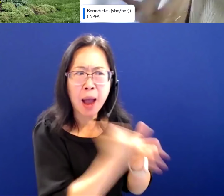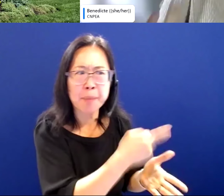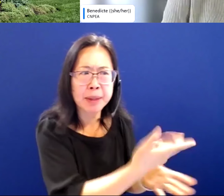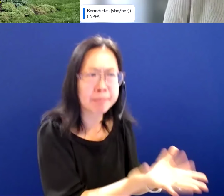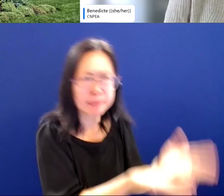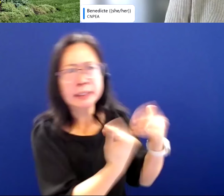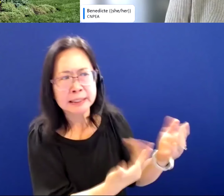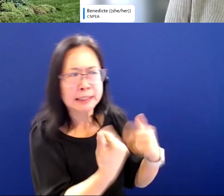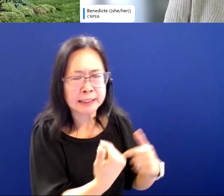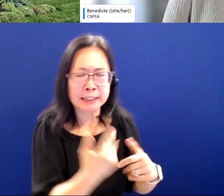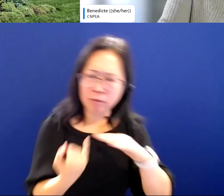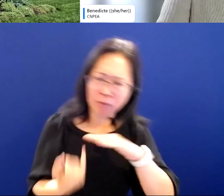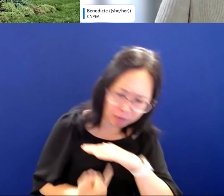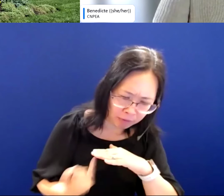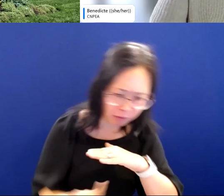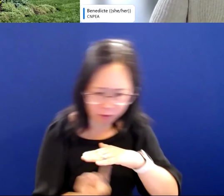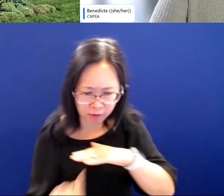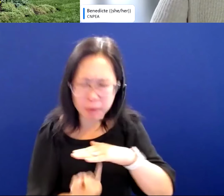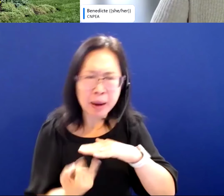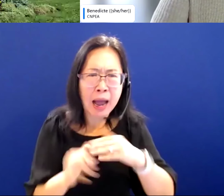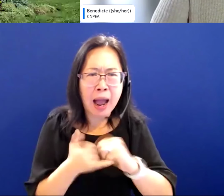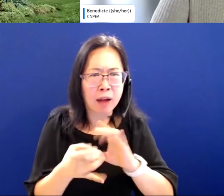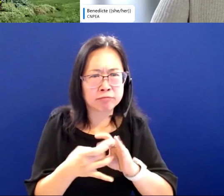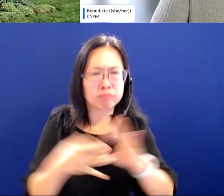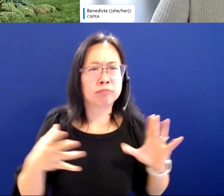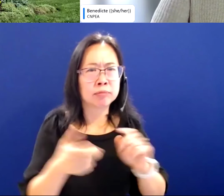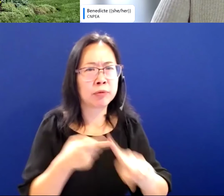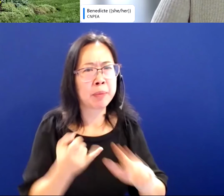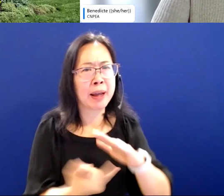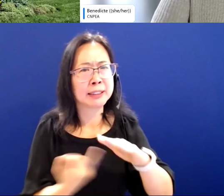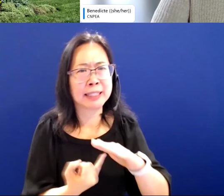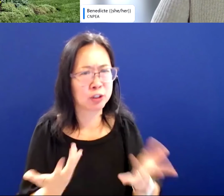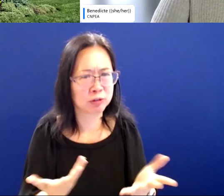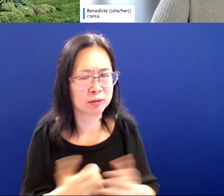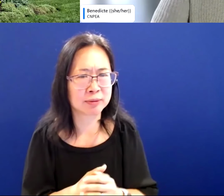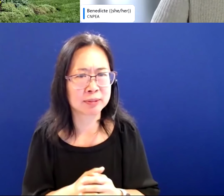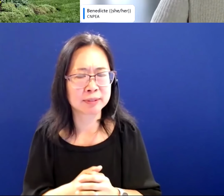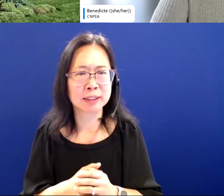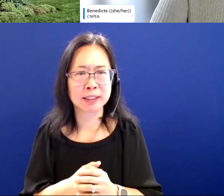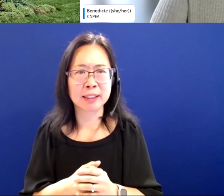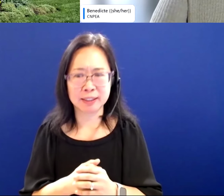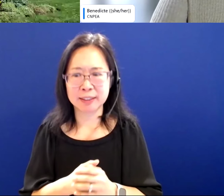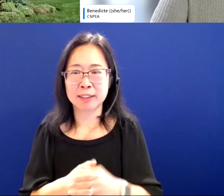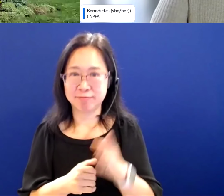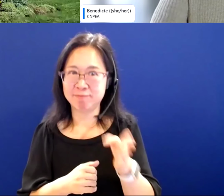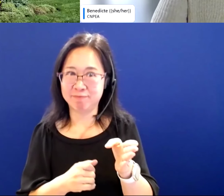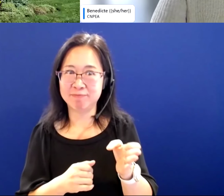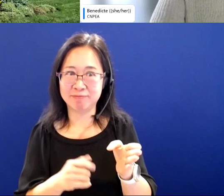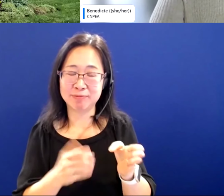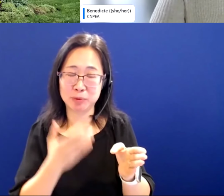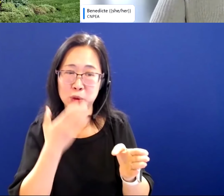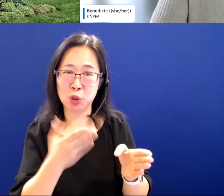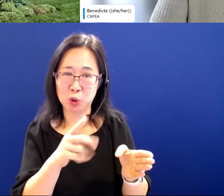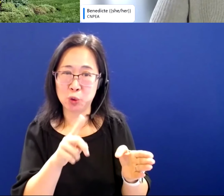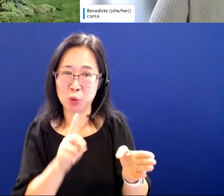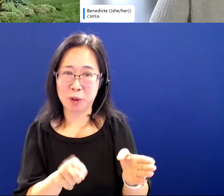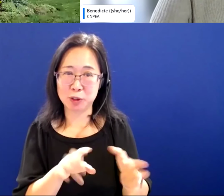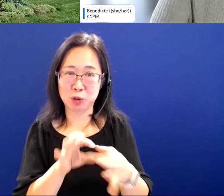grow out of that isolation a little bit? Right. I mean, I guess this is a classic question for almost